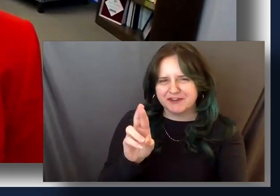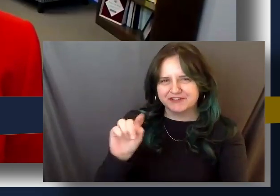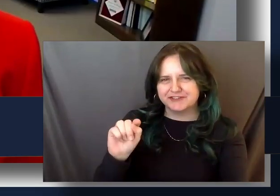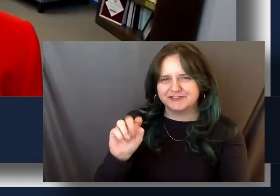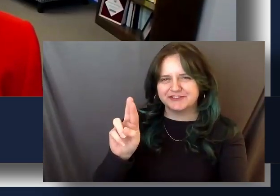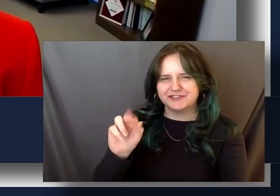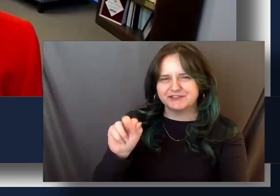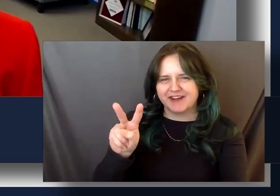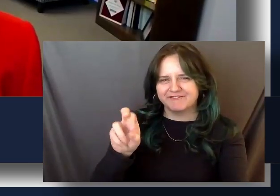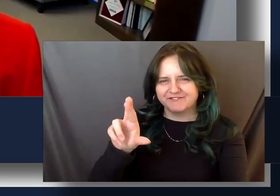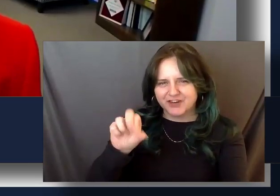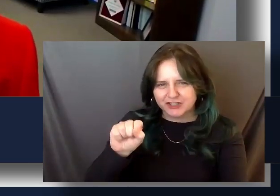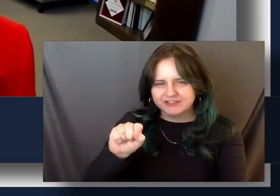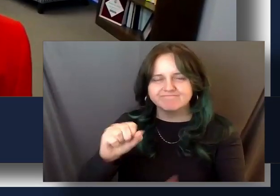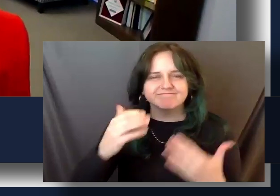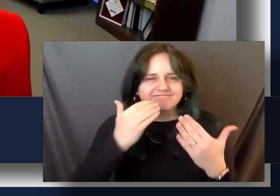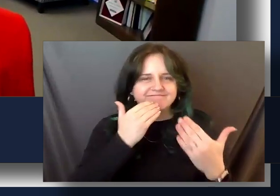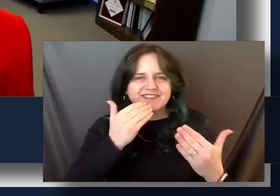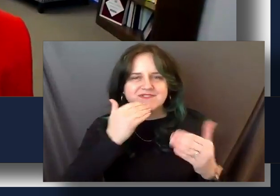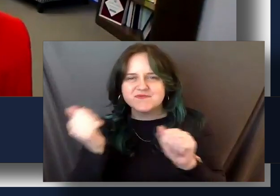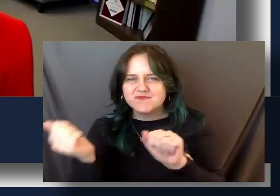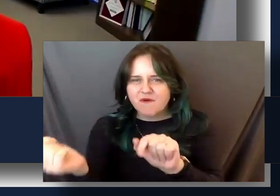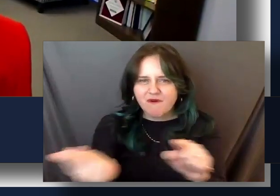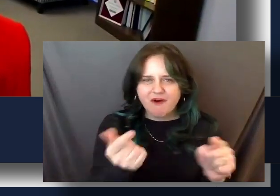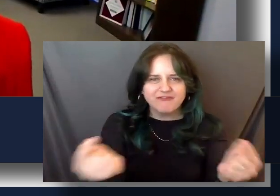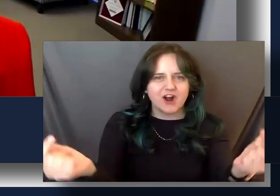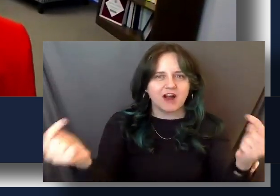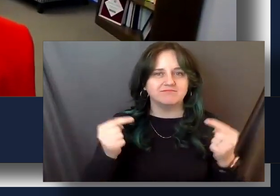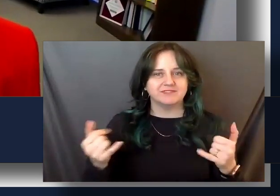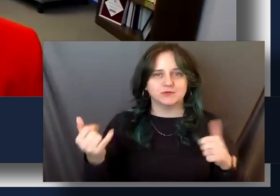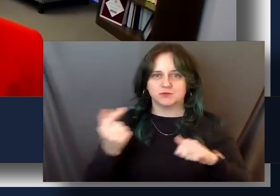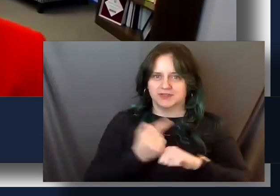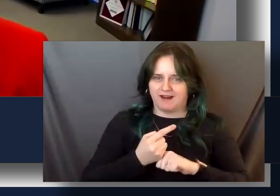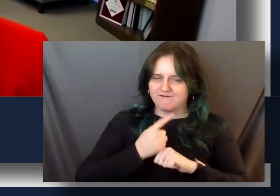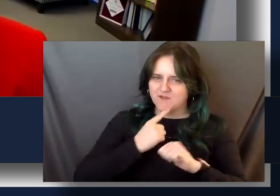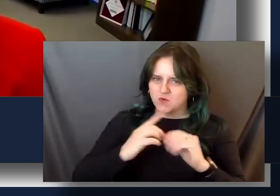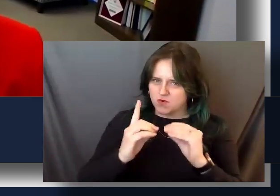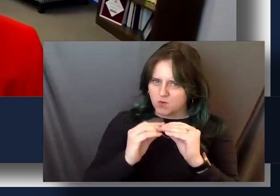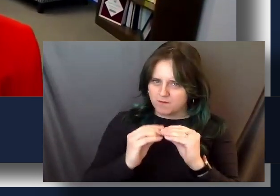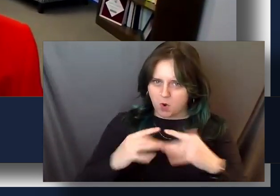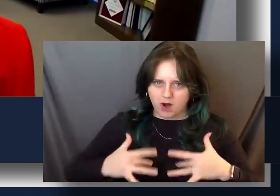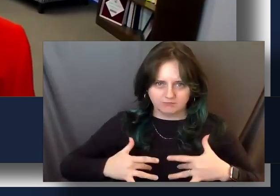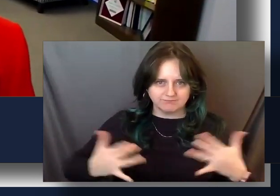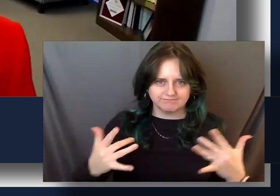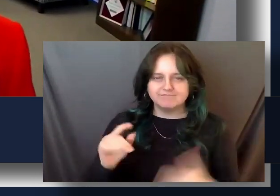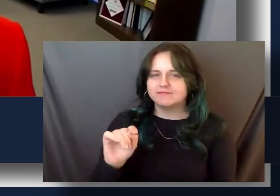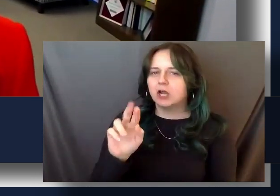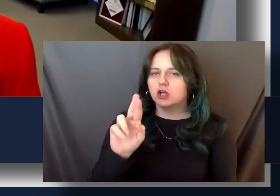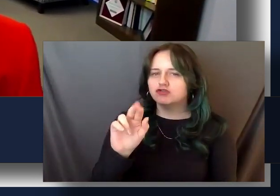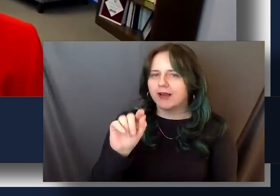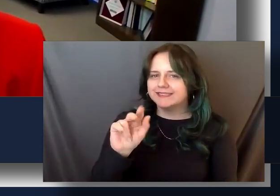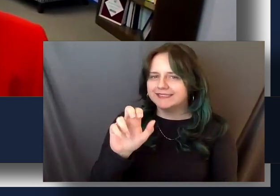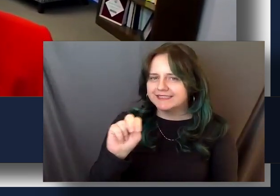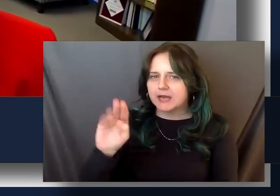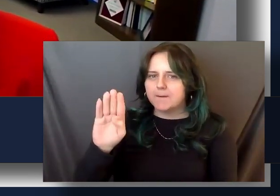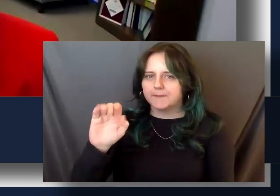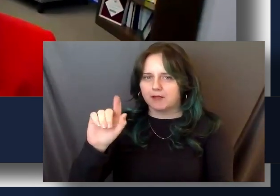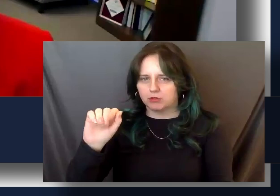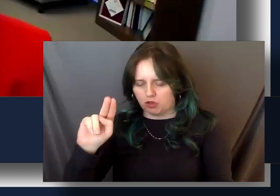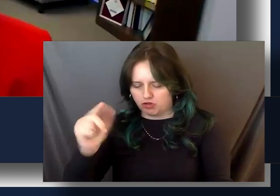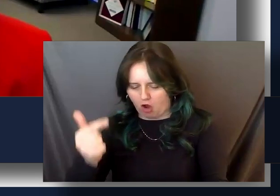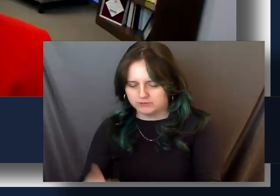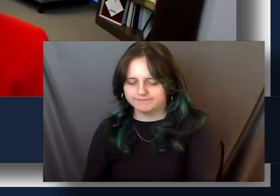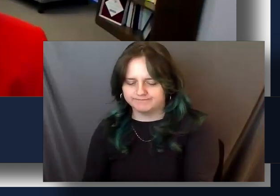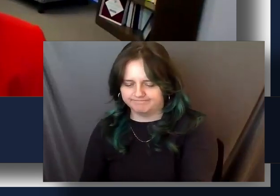Thank you, Dr. Travers. And thank you to all of you who are joining us today for another session in the Tritons Belong